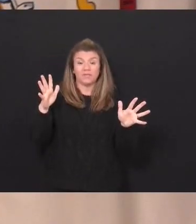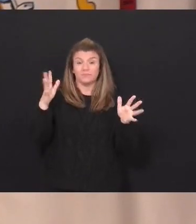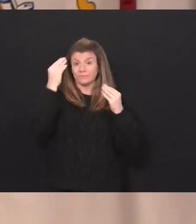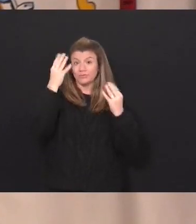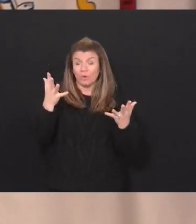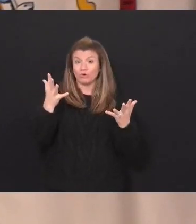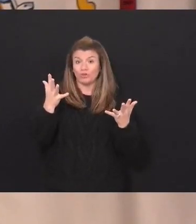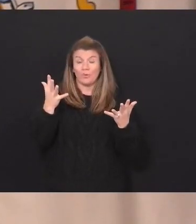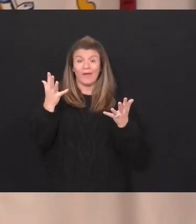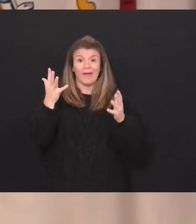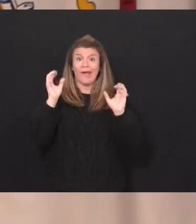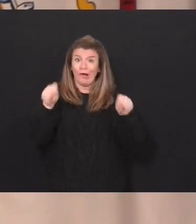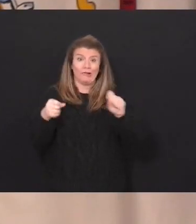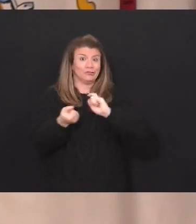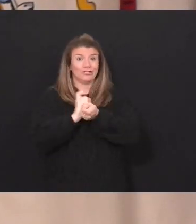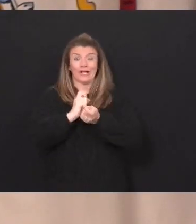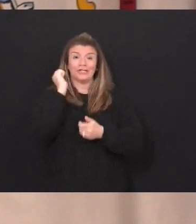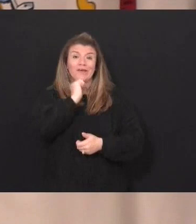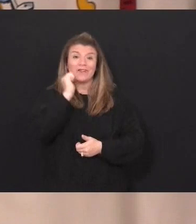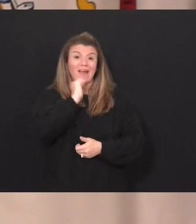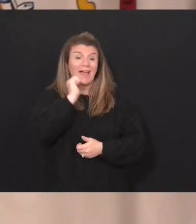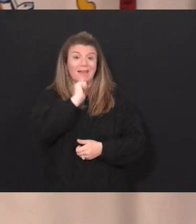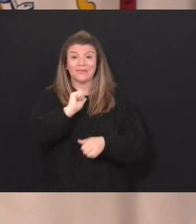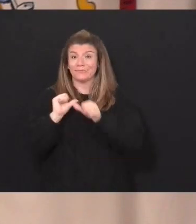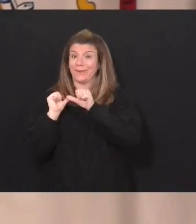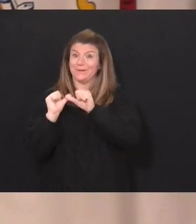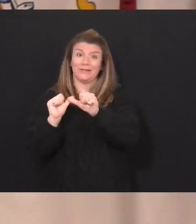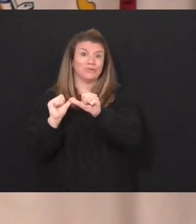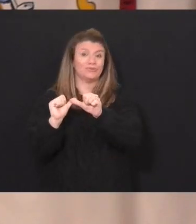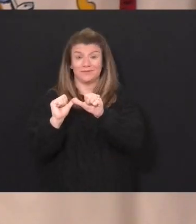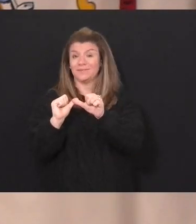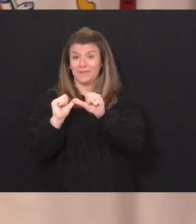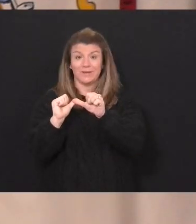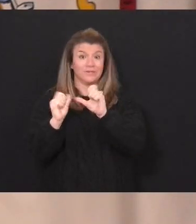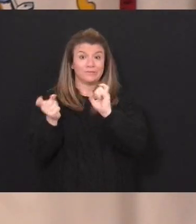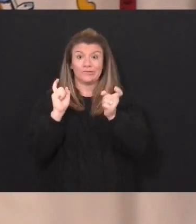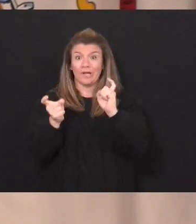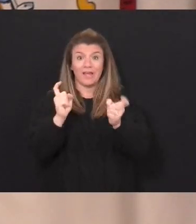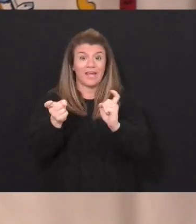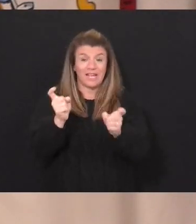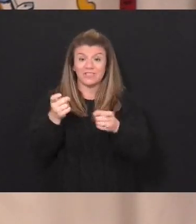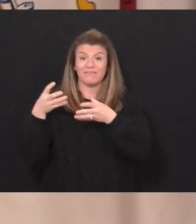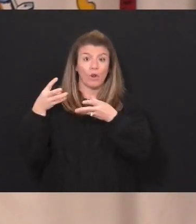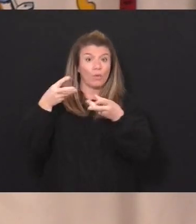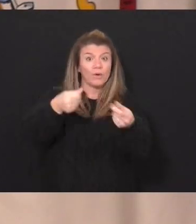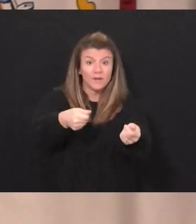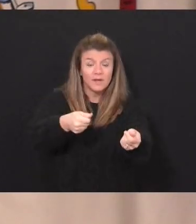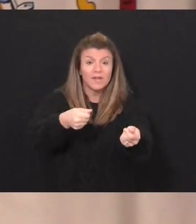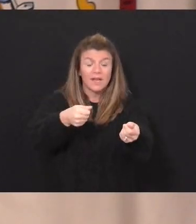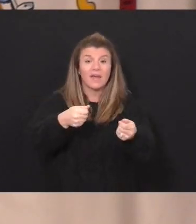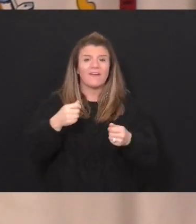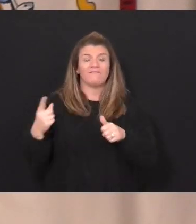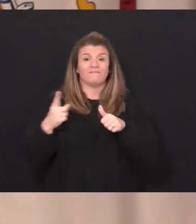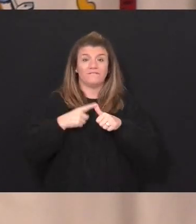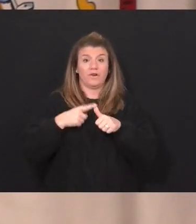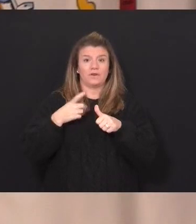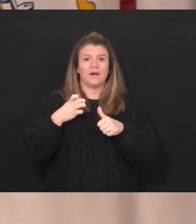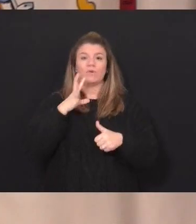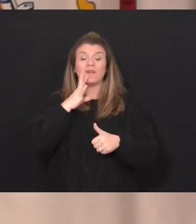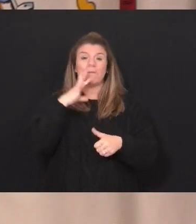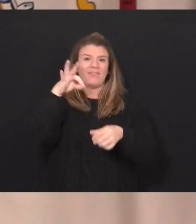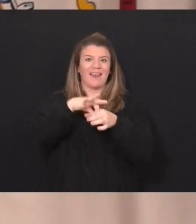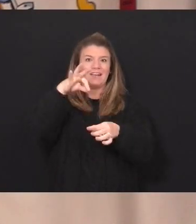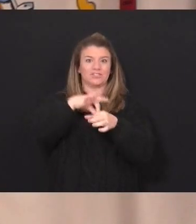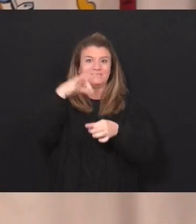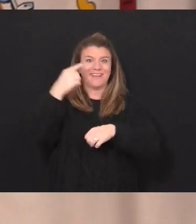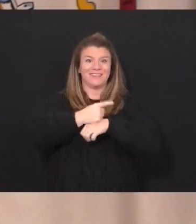very fluid situation, and it continues to be fluid. The first thing I want to talk to you about is our primary election date